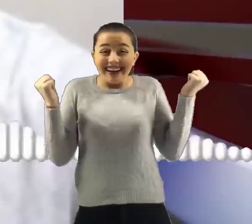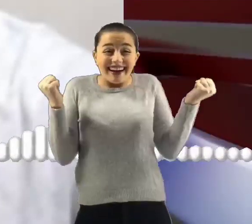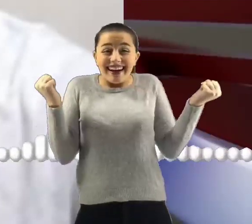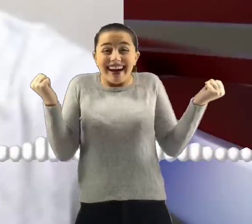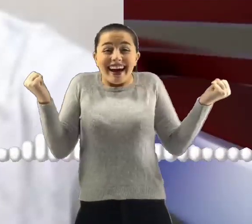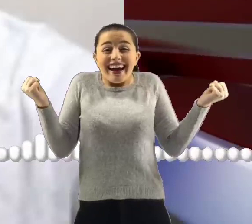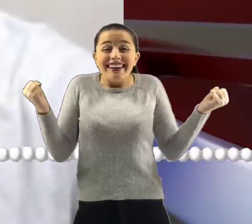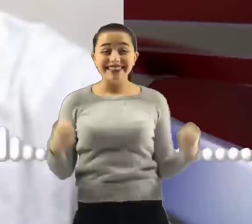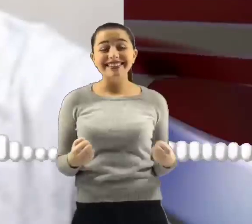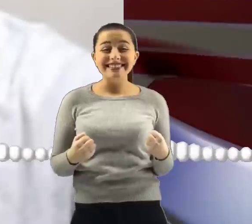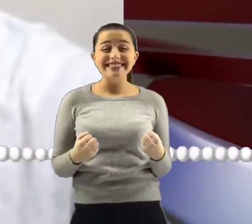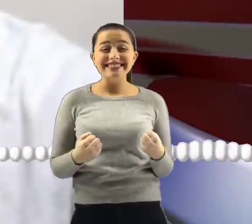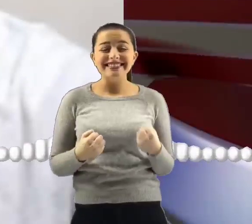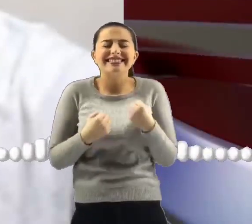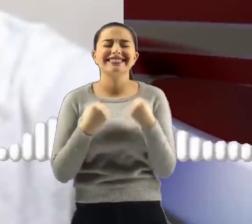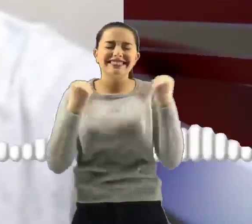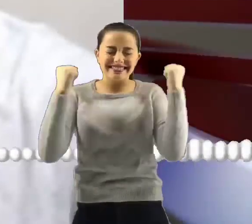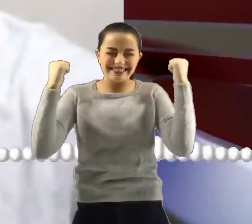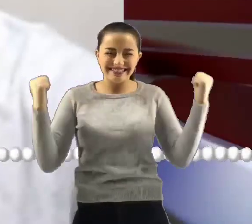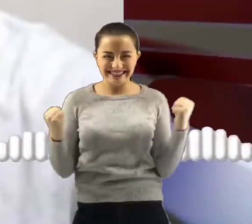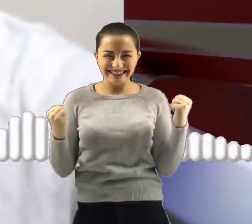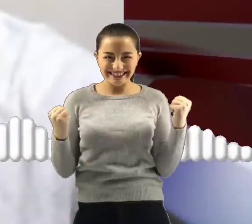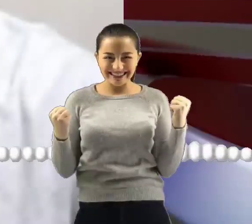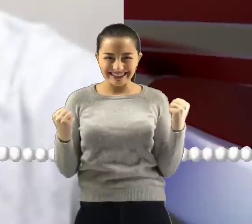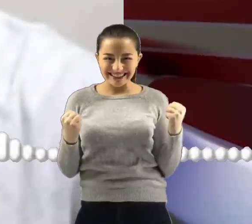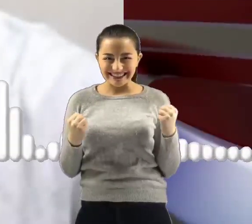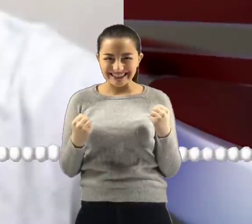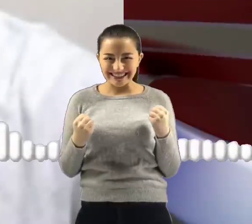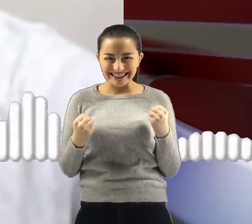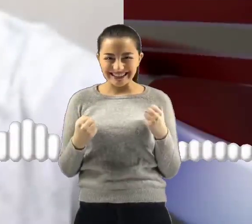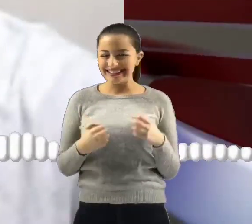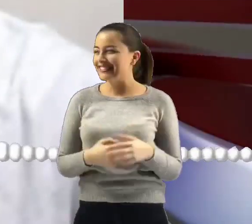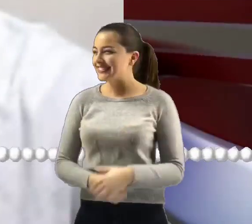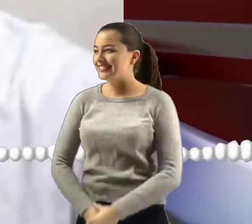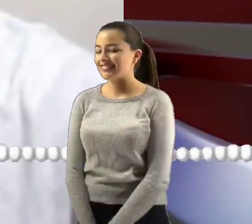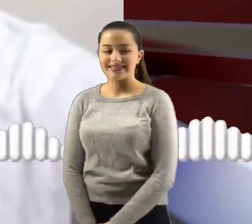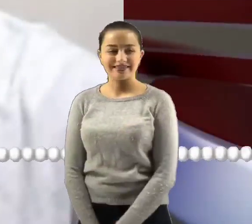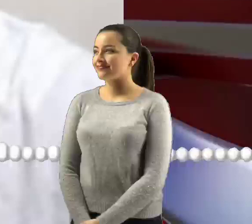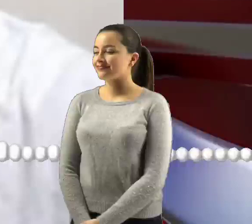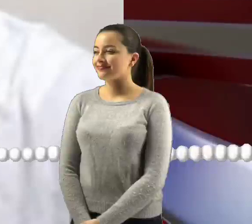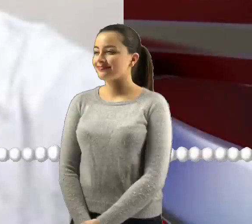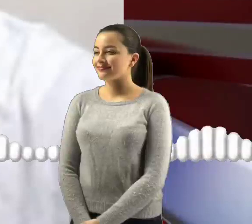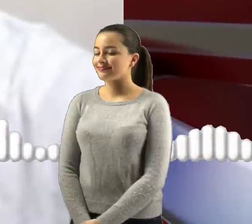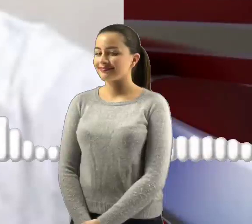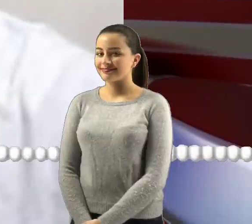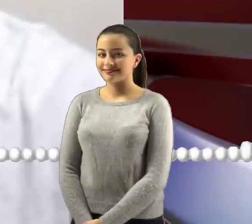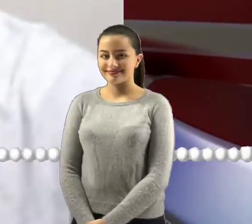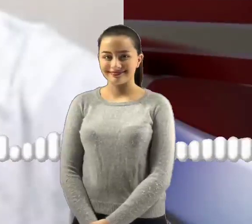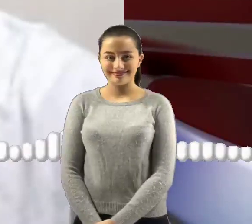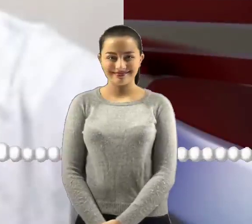nwawo ndị chọrọ ịtụ, ndị ji esolu na-atụ ife ọtụtụ